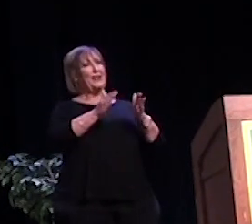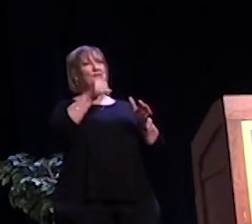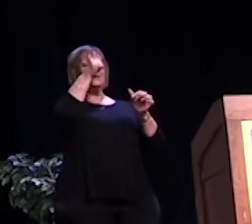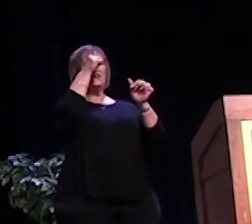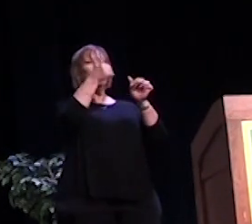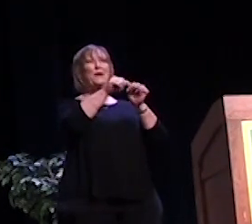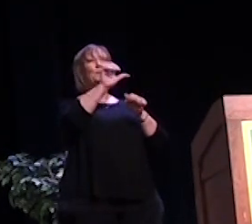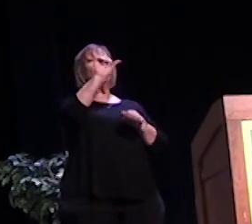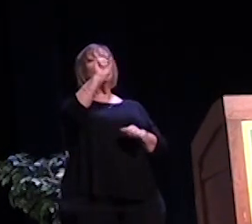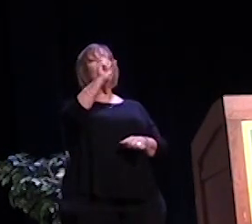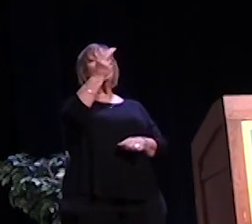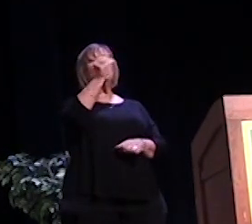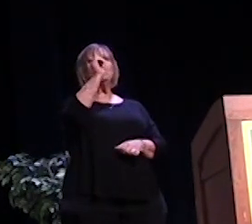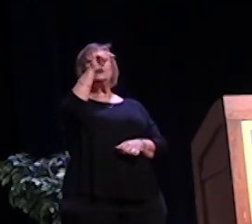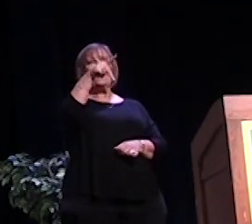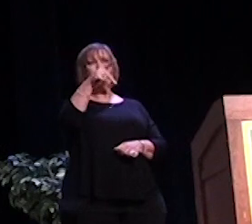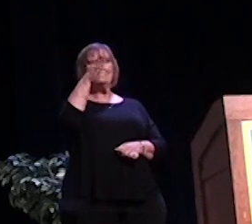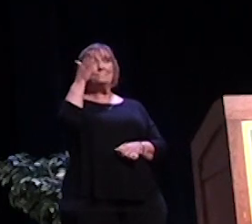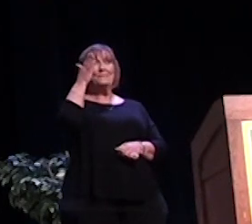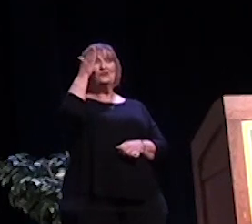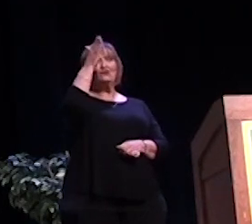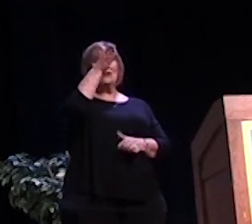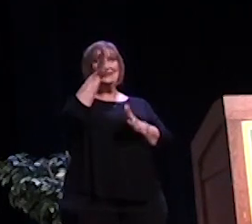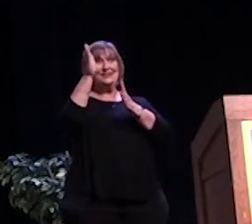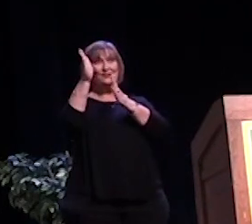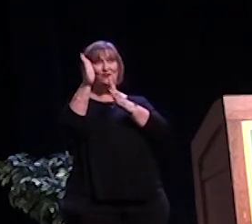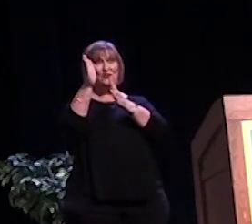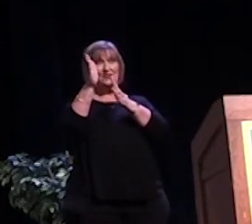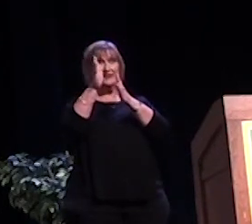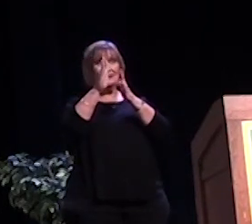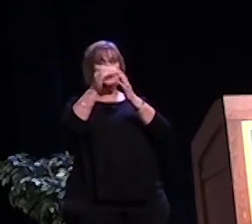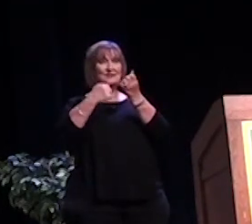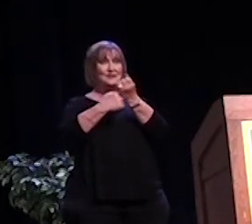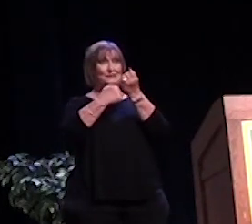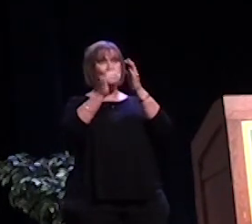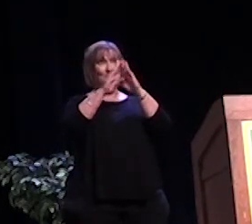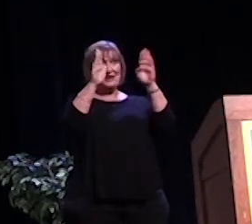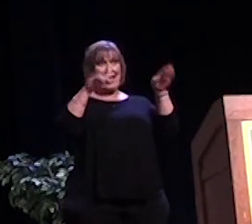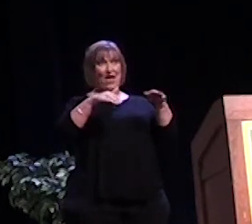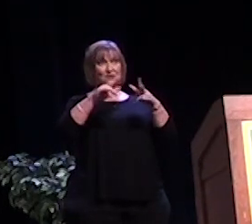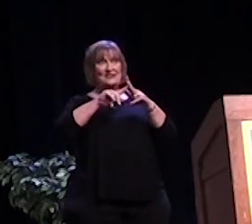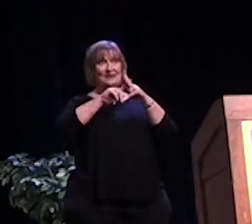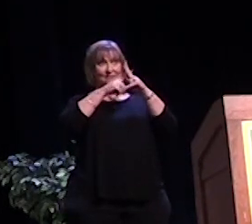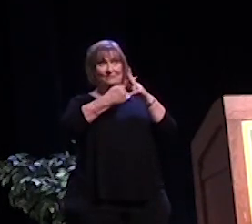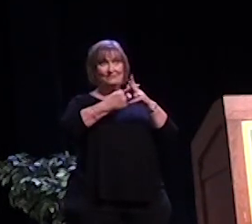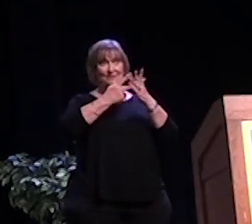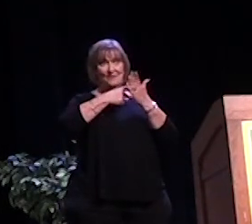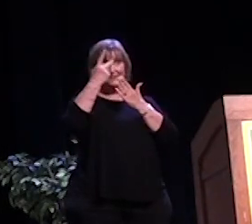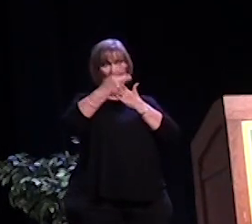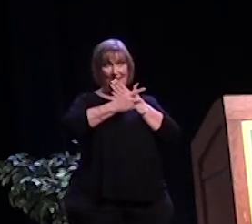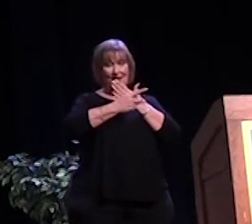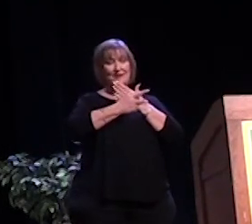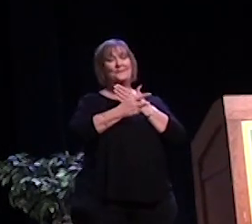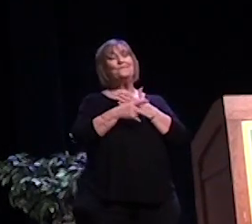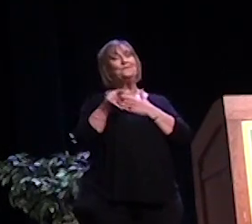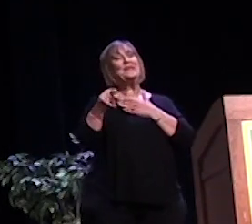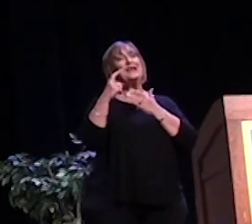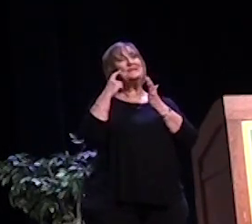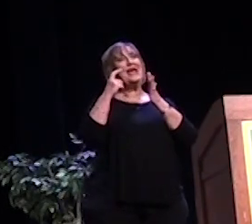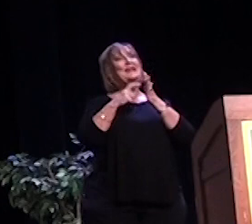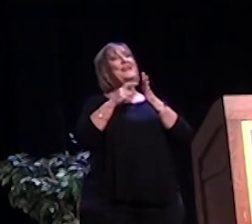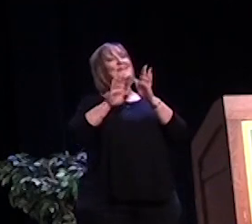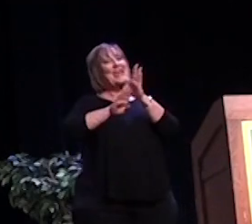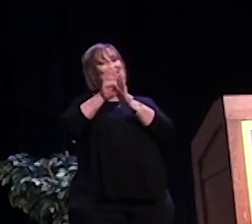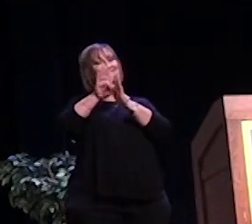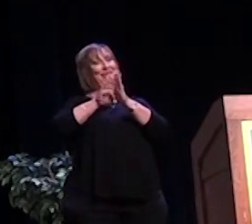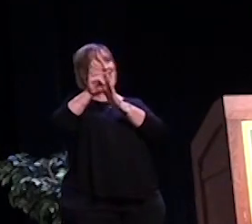There was a presentation about the SHIP, and permanent supportive housing was identified as a missing element within